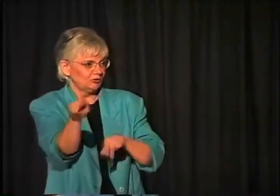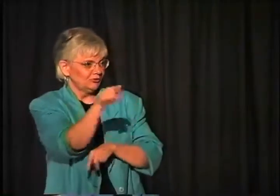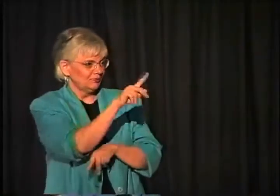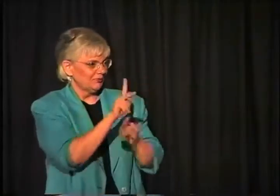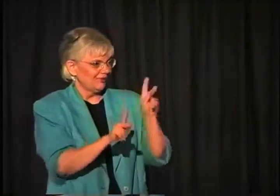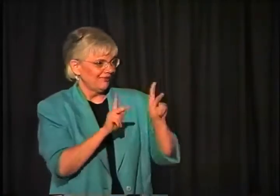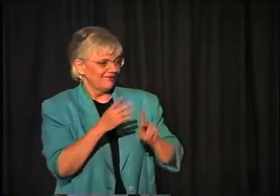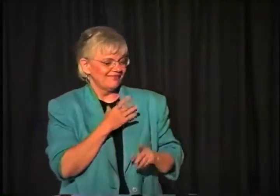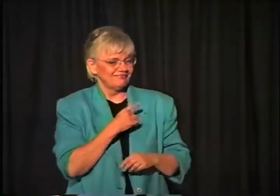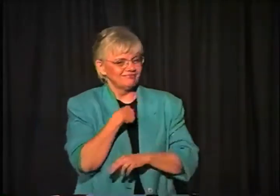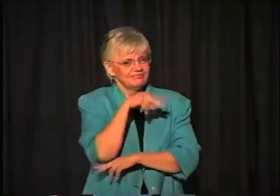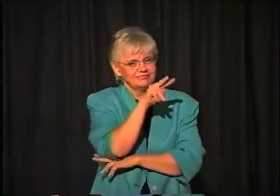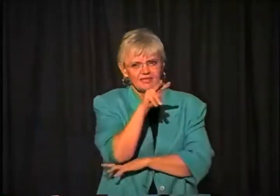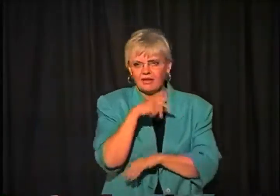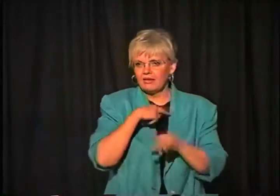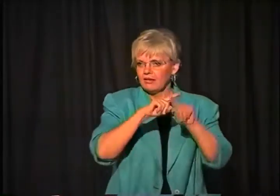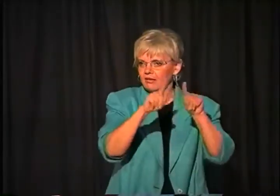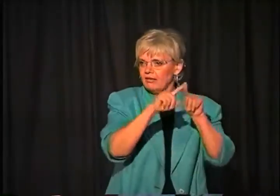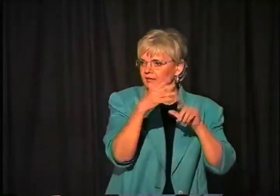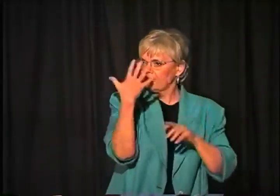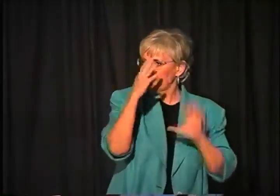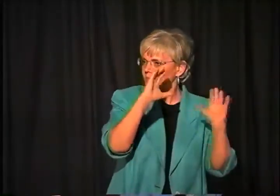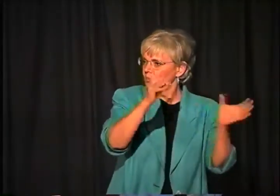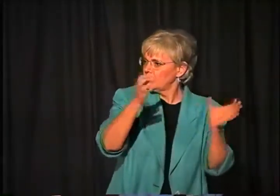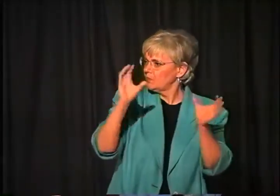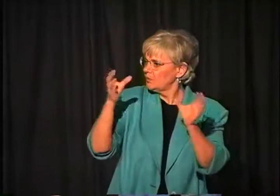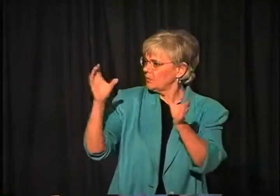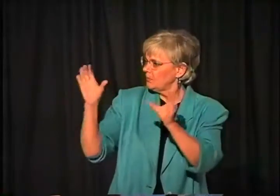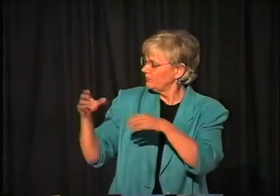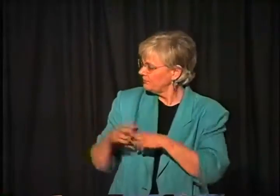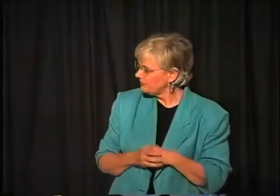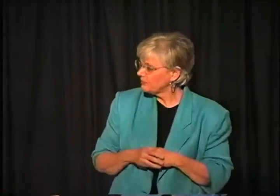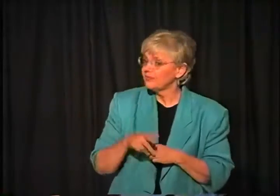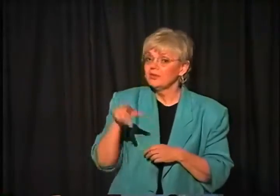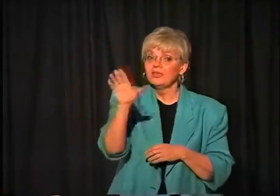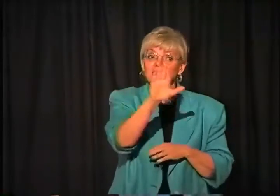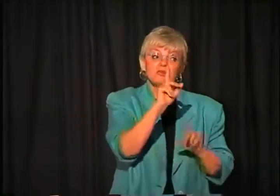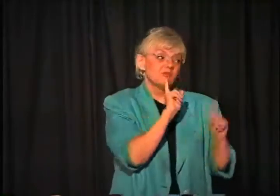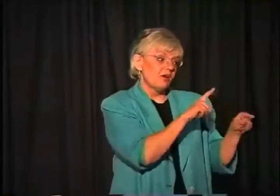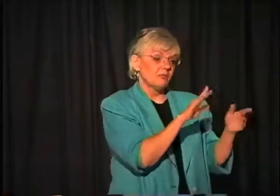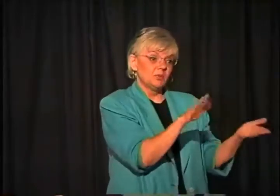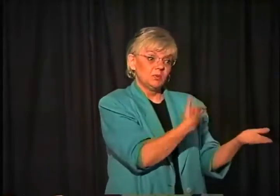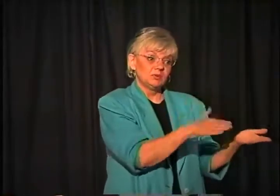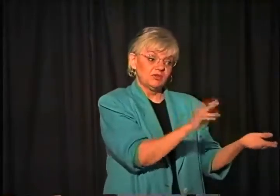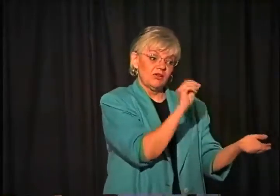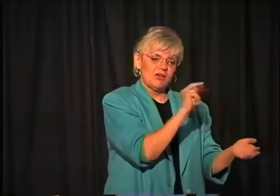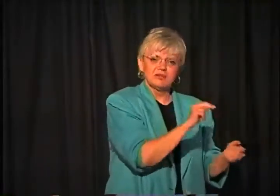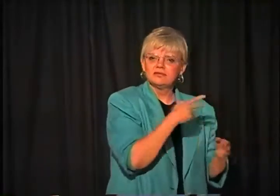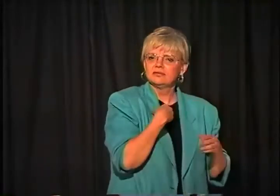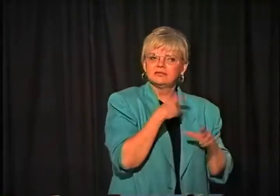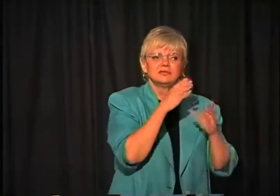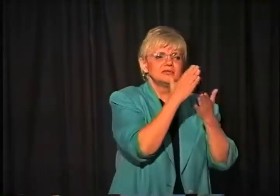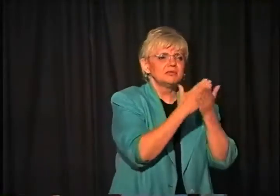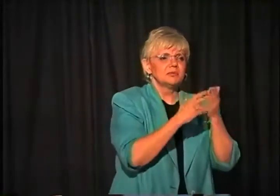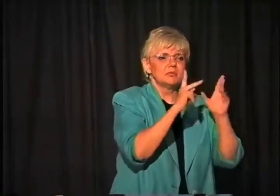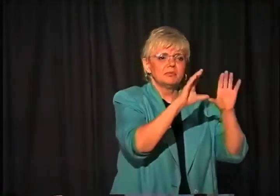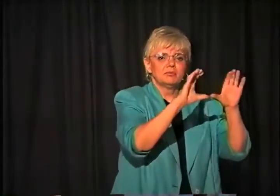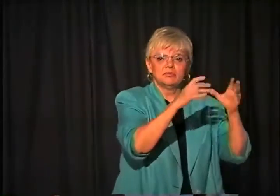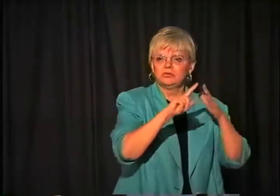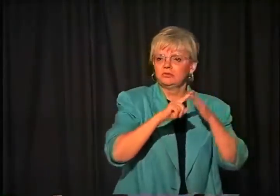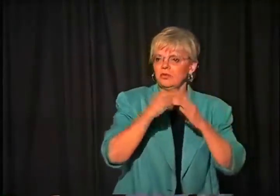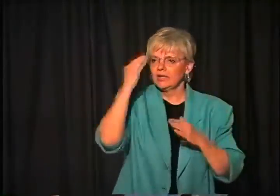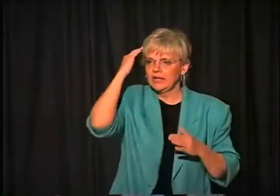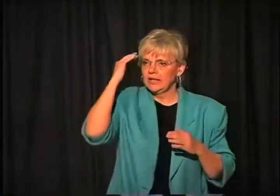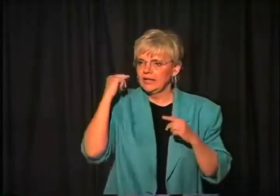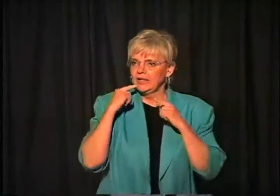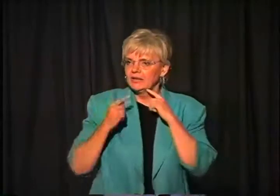of event like that. I love to sit back at these things and watch people and pick which group that they're in. Put the music